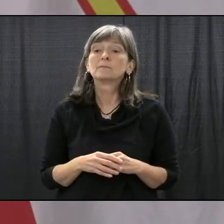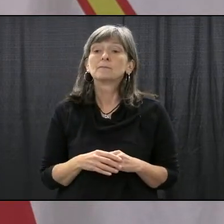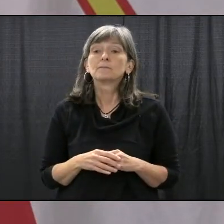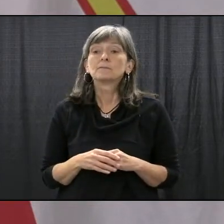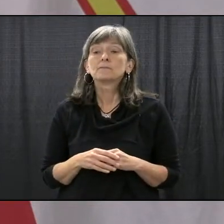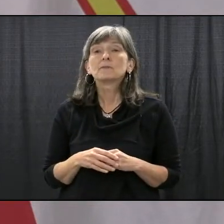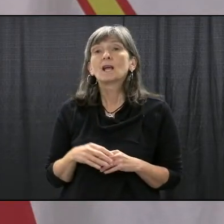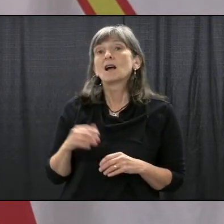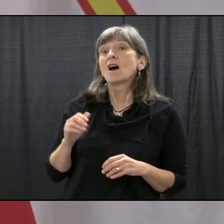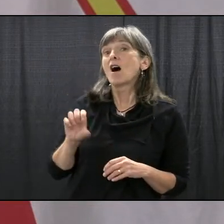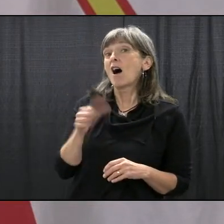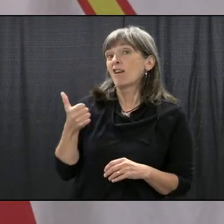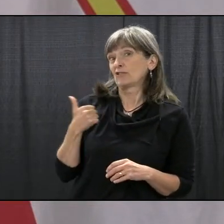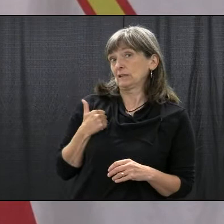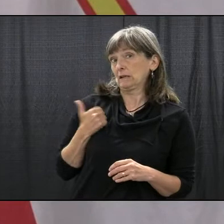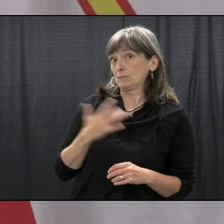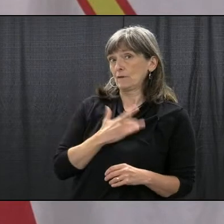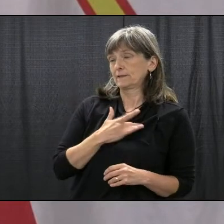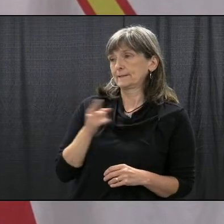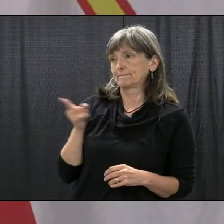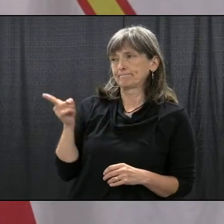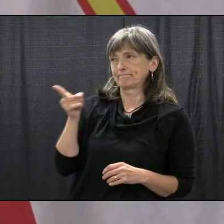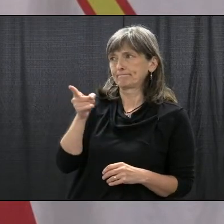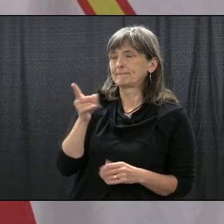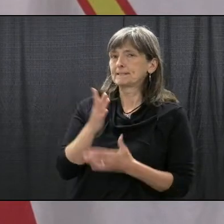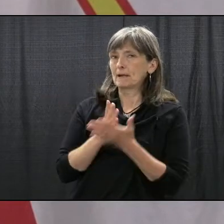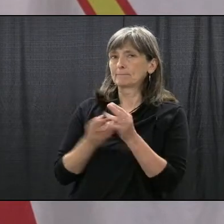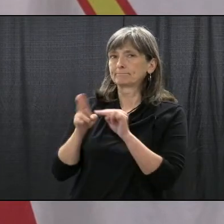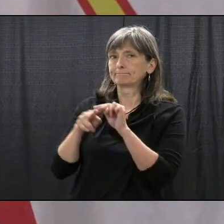several Canadian provinces are beginning to see increases.